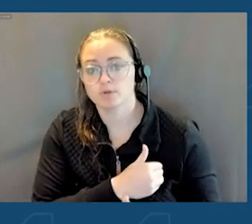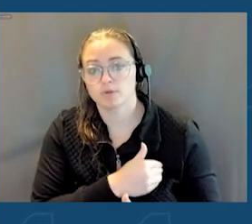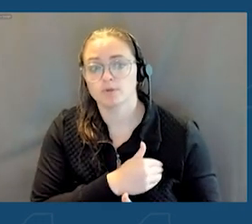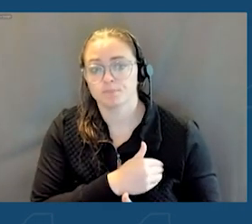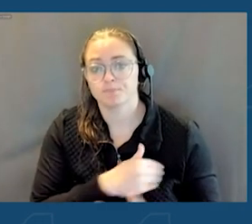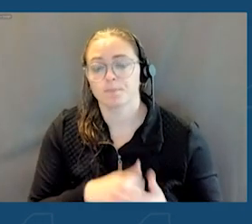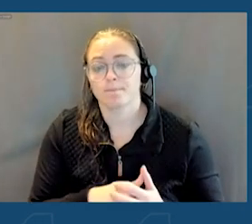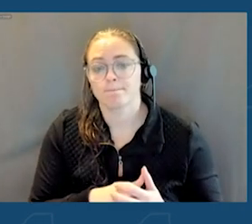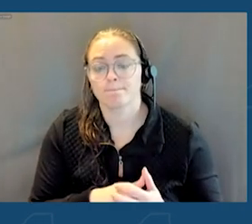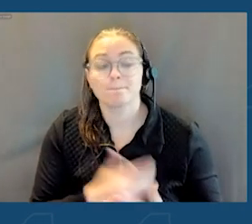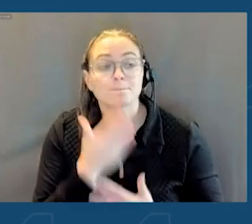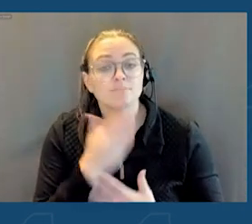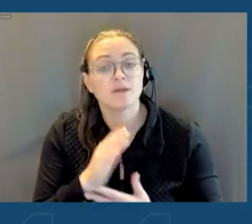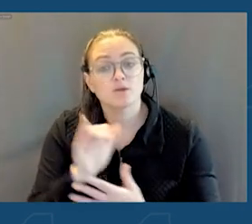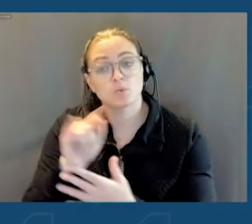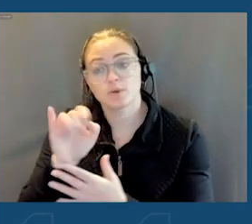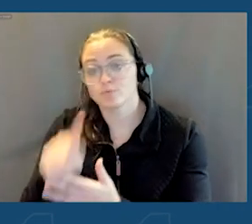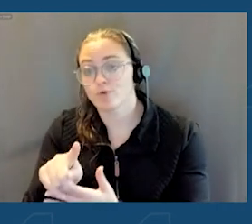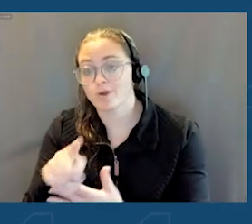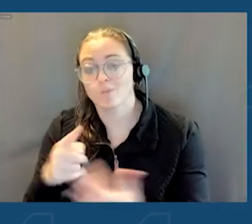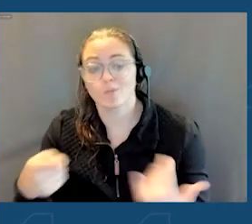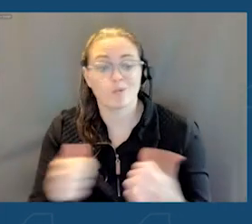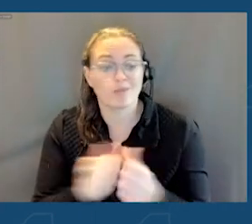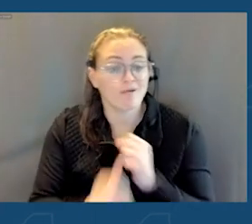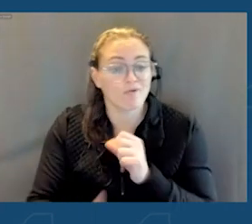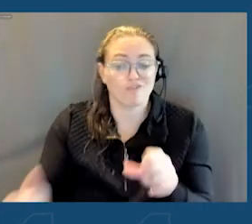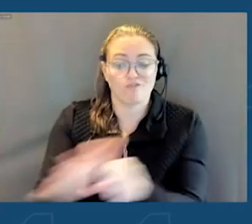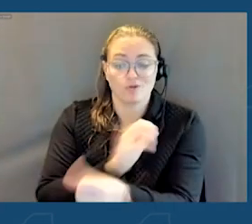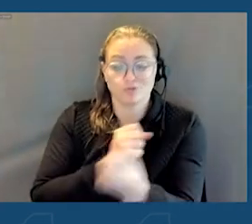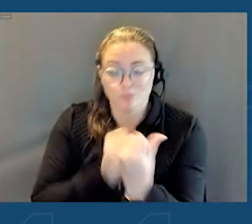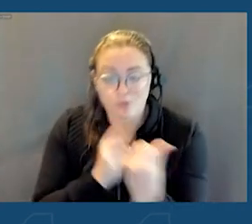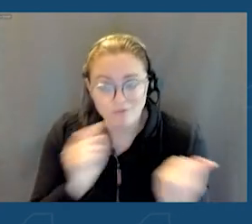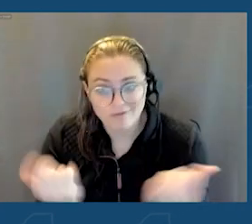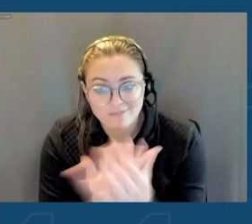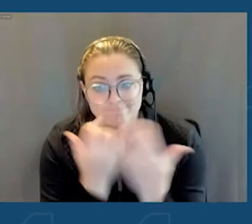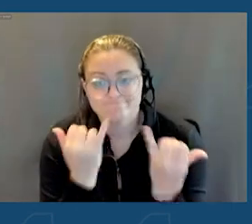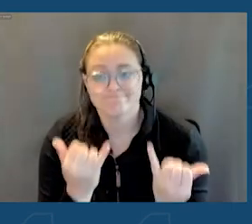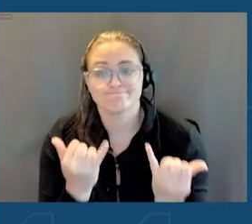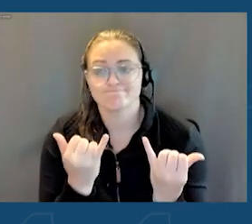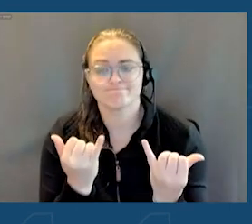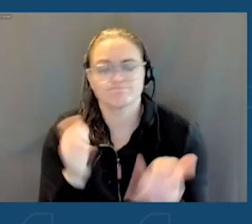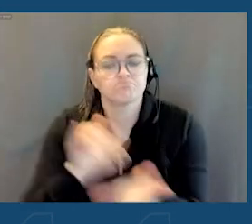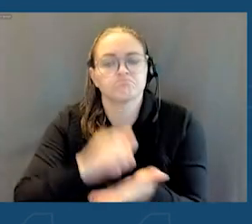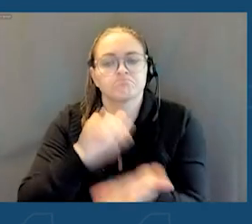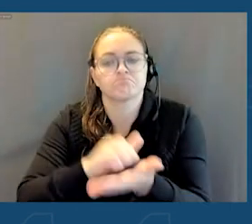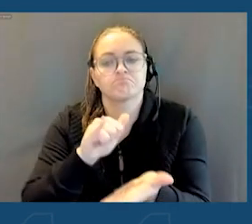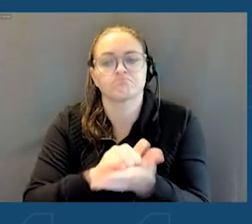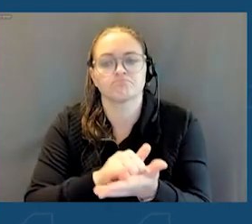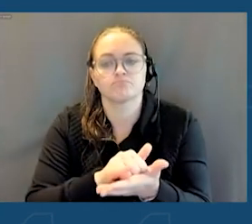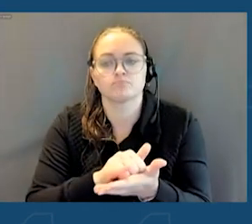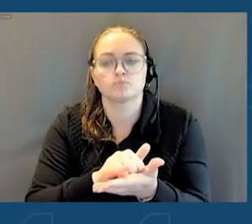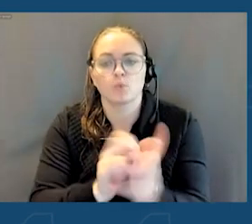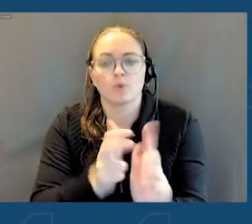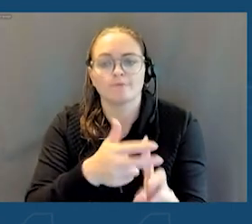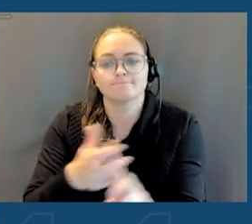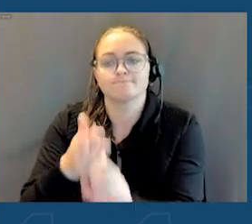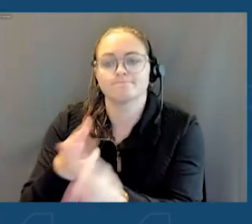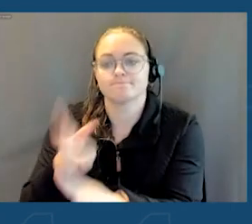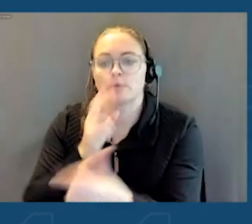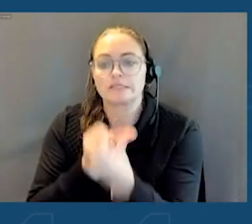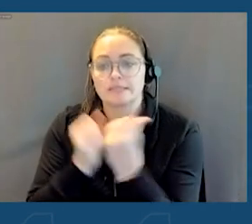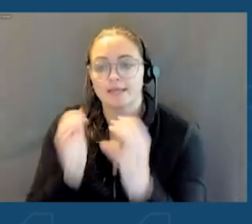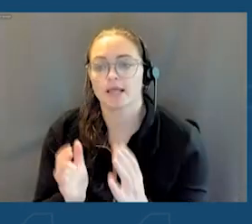does not happen without your full-bodied support for what we're doing here today. We're going to continue to draw upon you as an ally